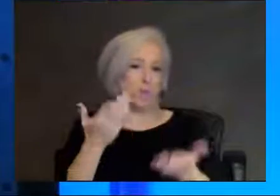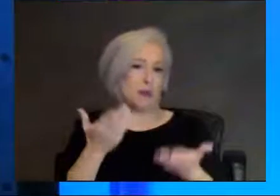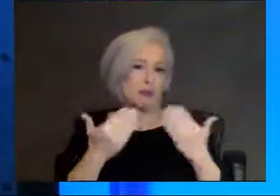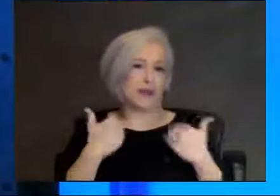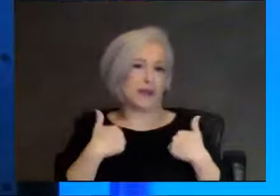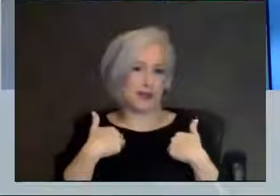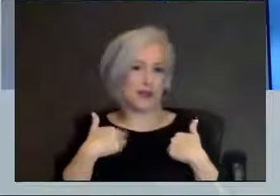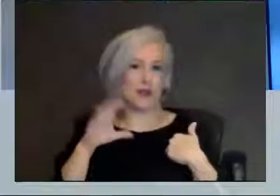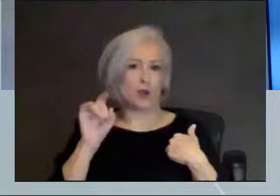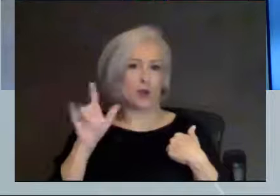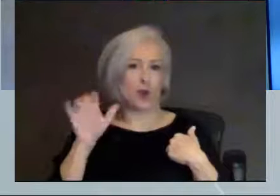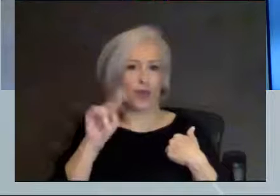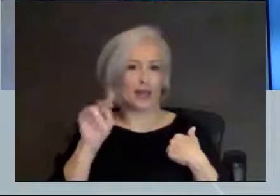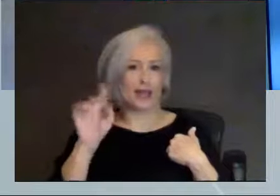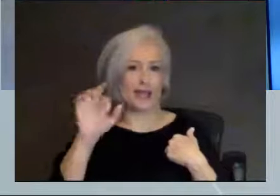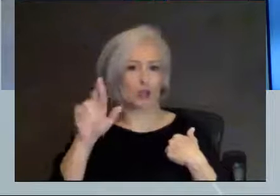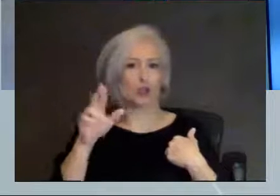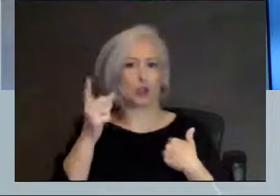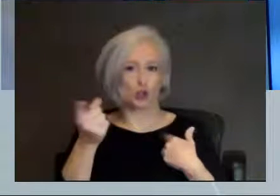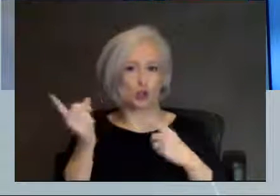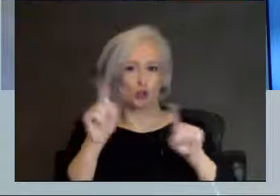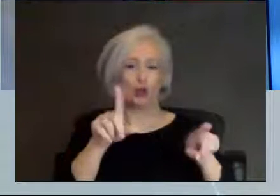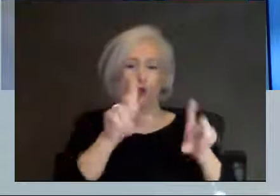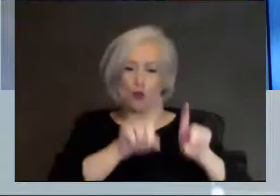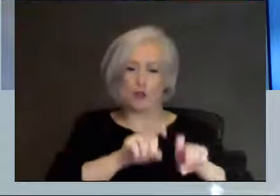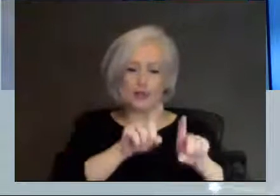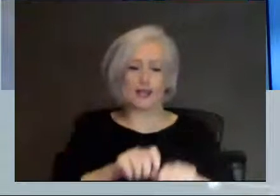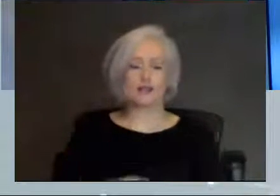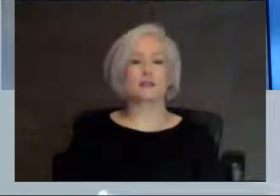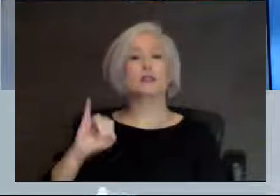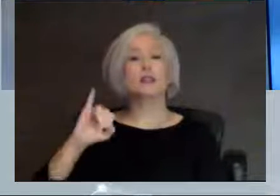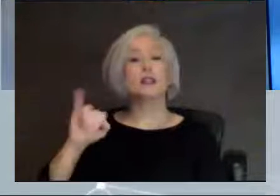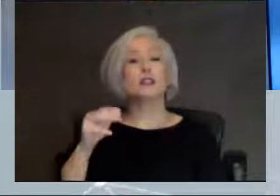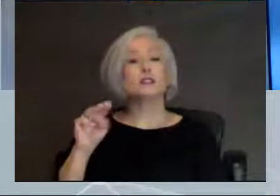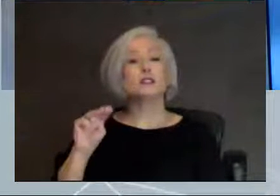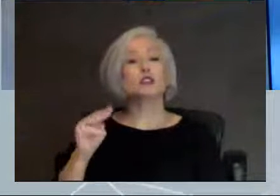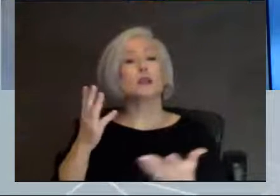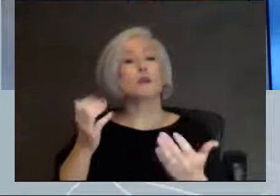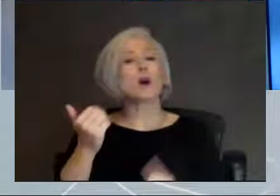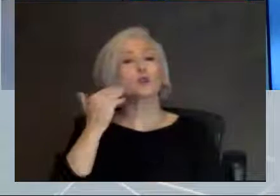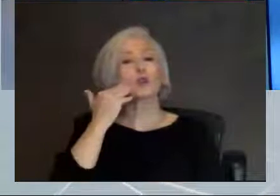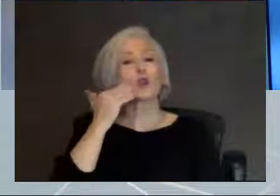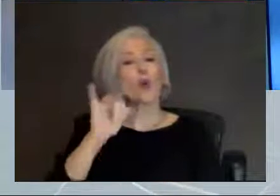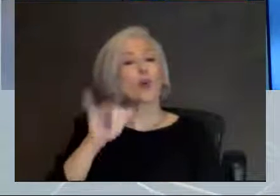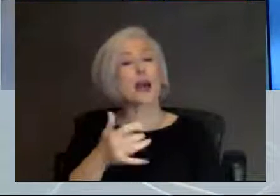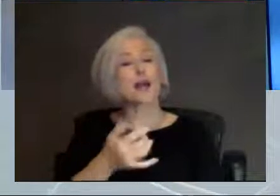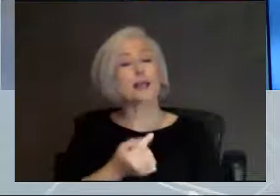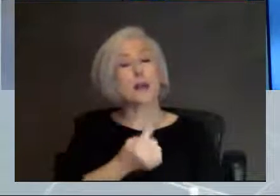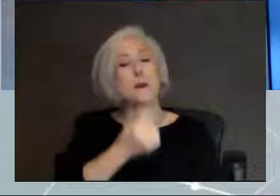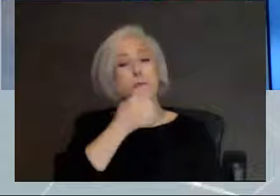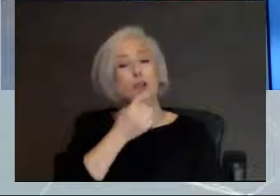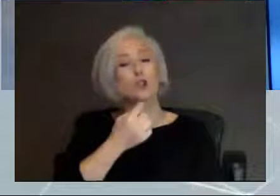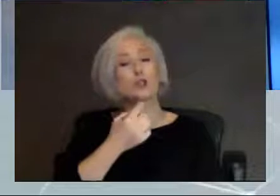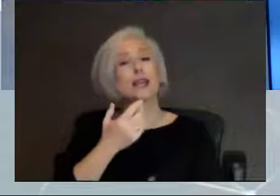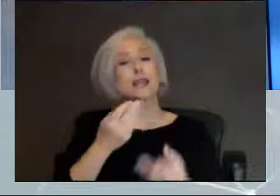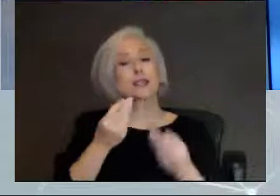screened. To piggyback on that question, Jim wants to know if the bitter taste goes away once the cancer is